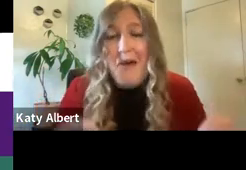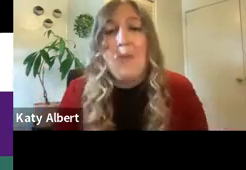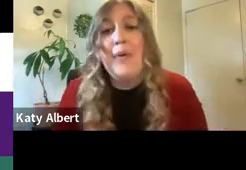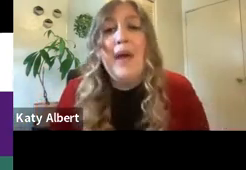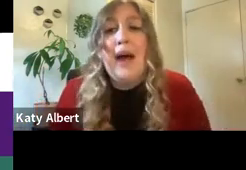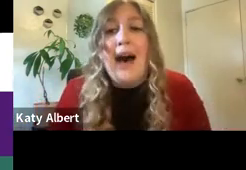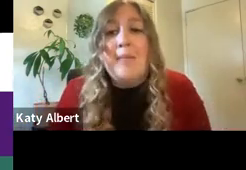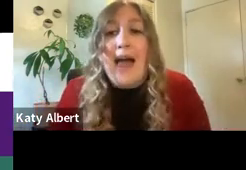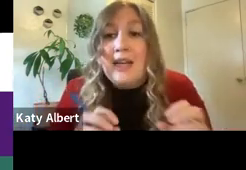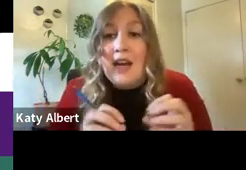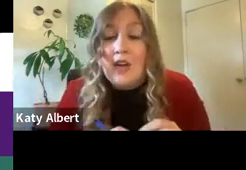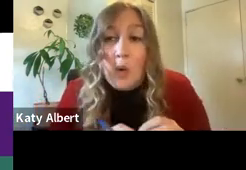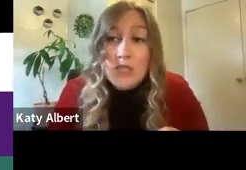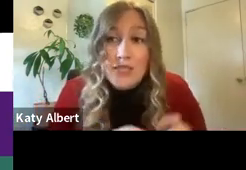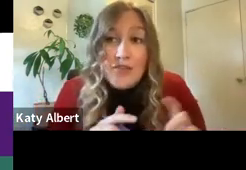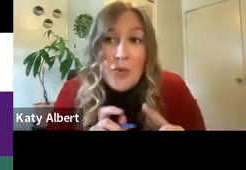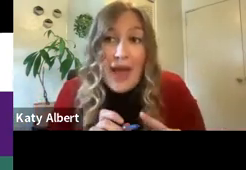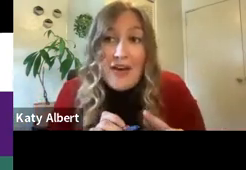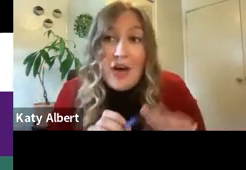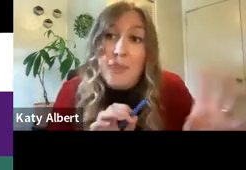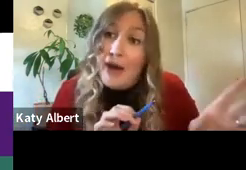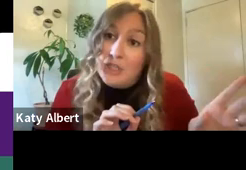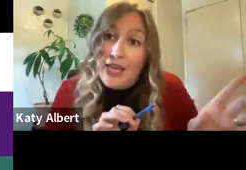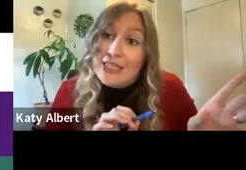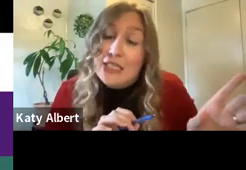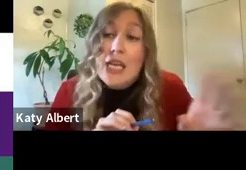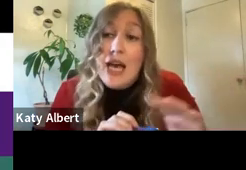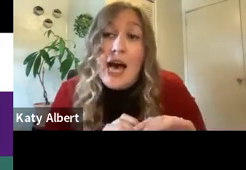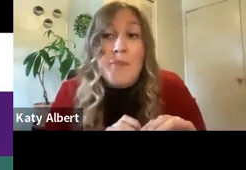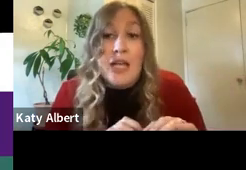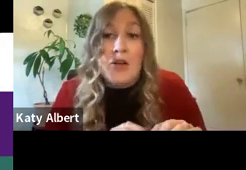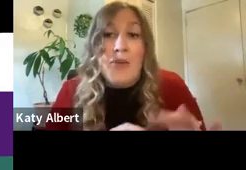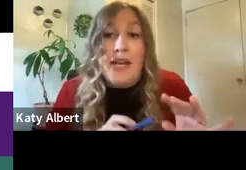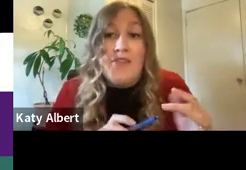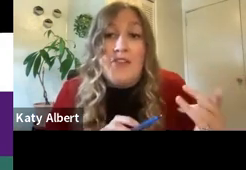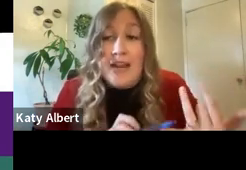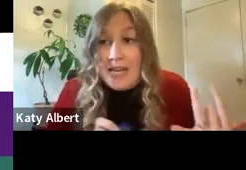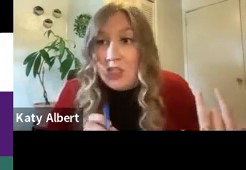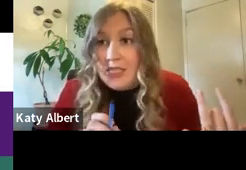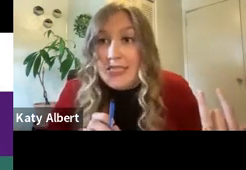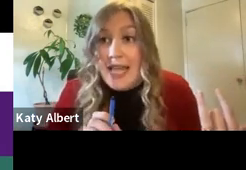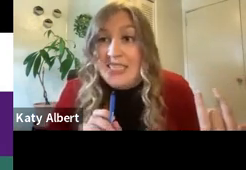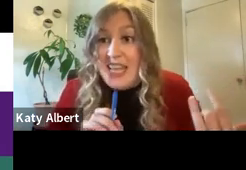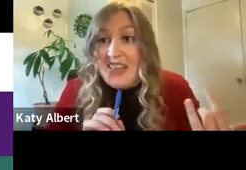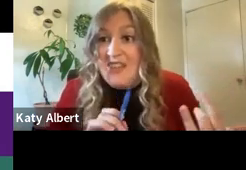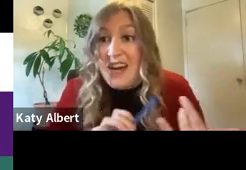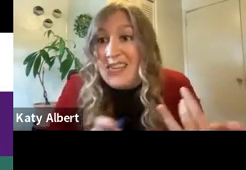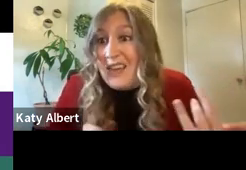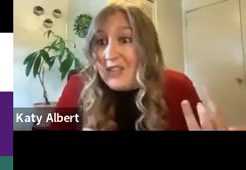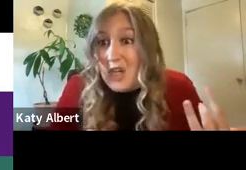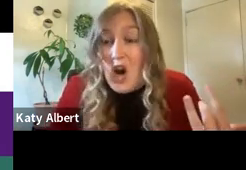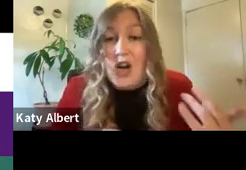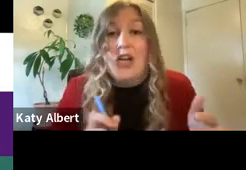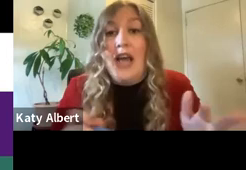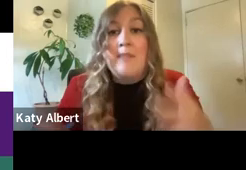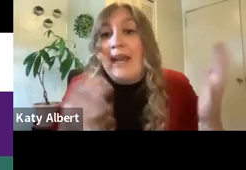your help. And of course, if you have a budget, a little bit of a financial incentive, a